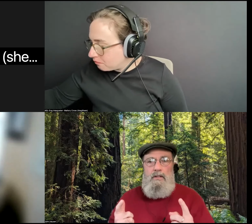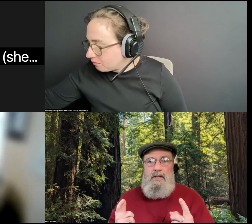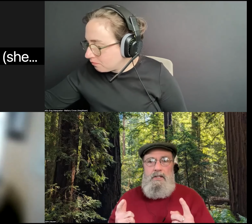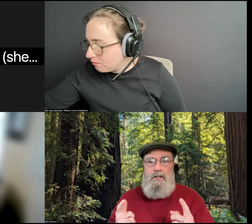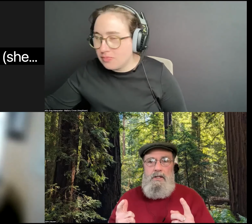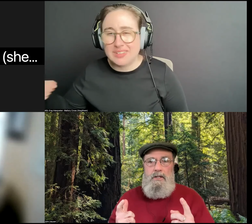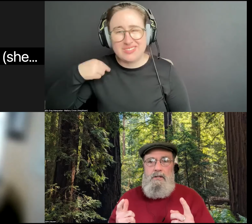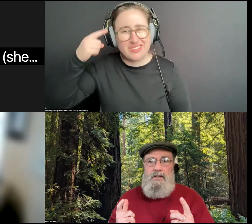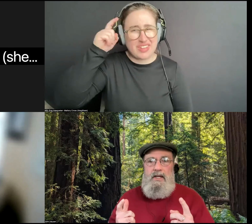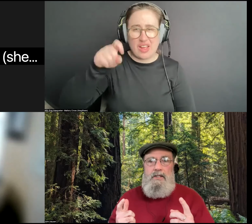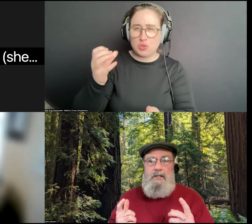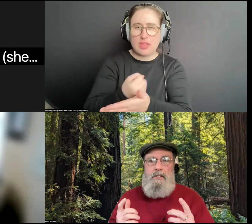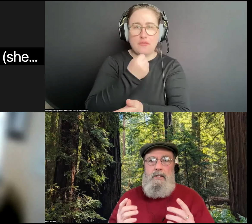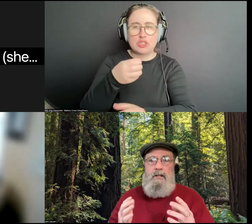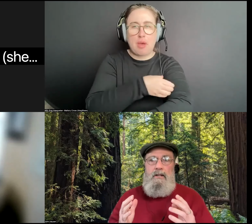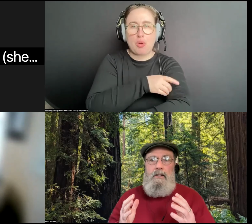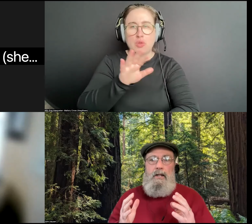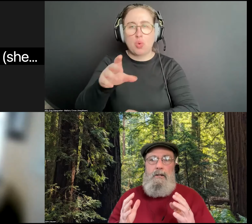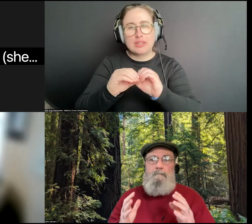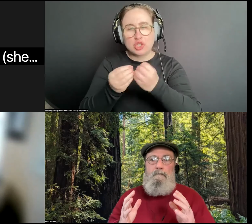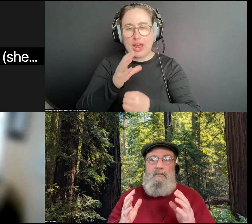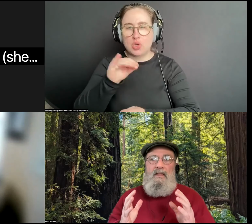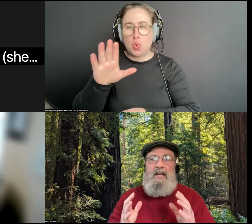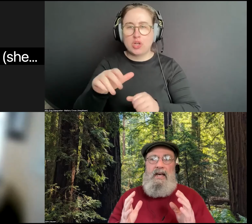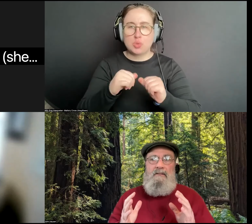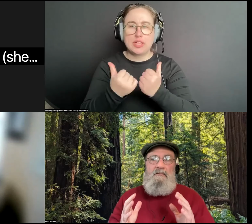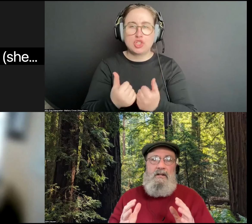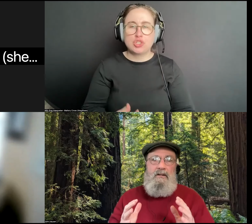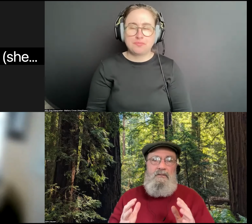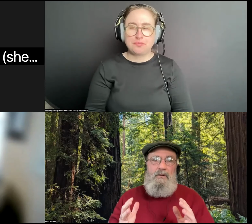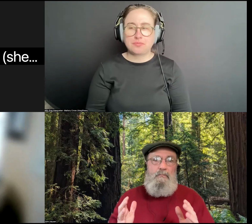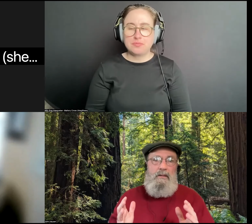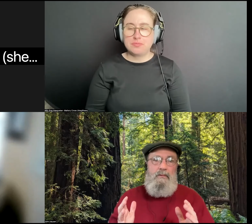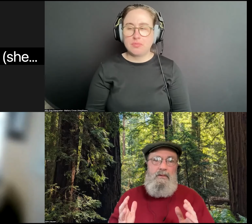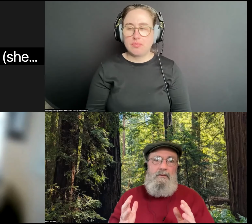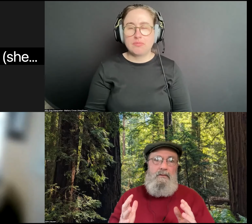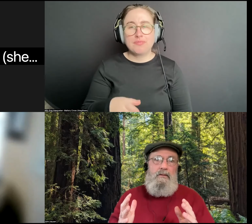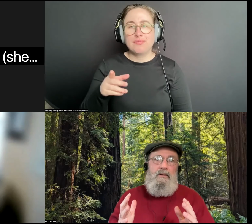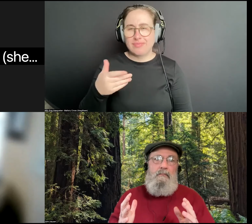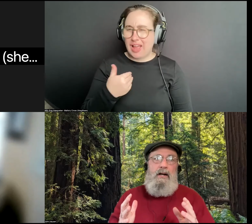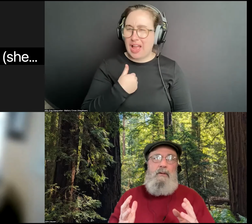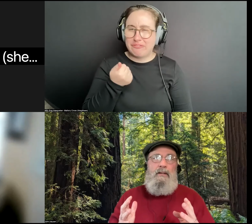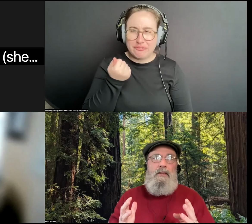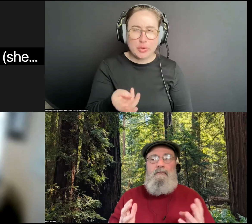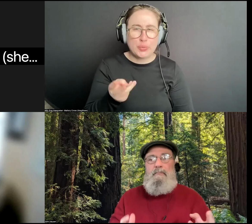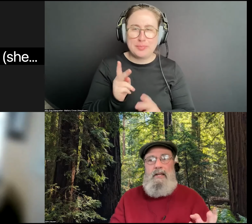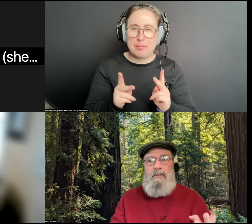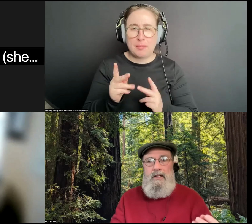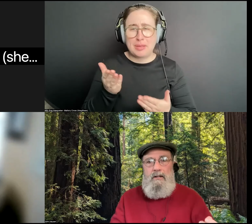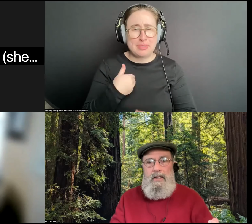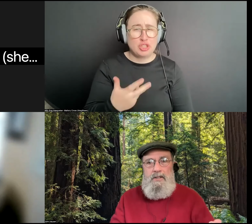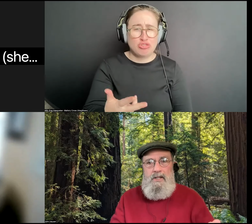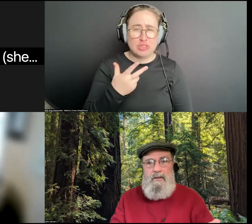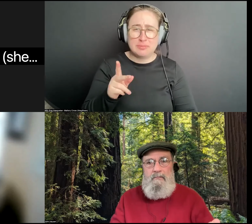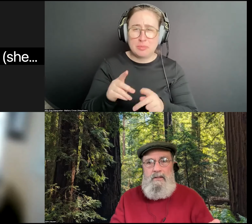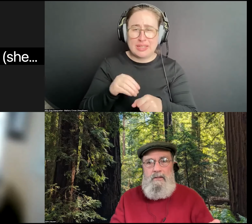your organizations and associations. They have very few people, but you know, there are probably three people in